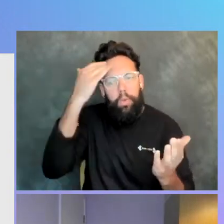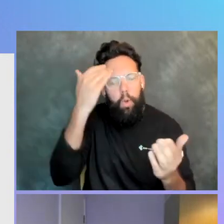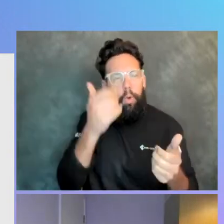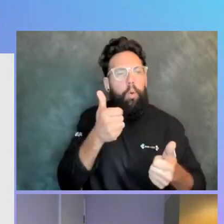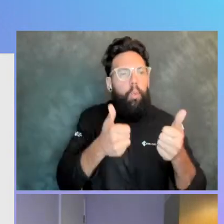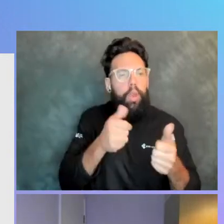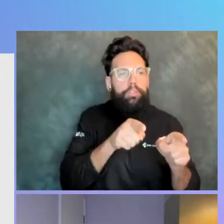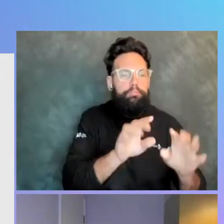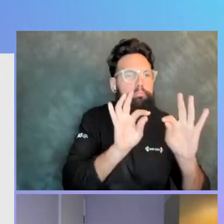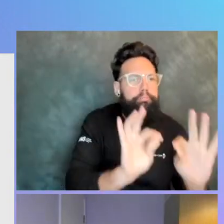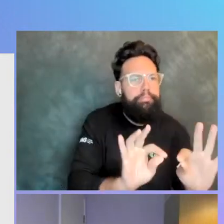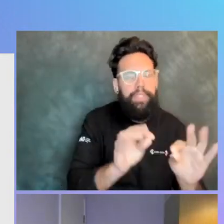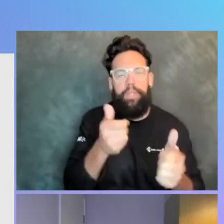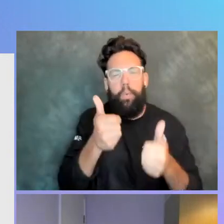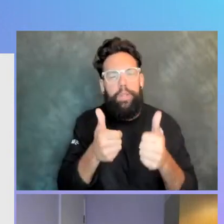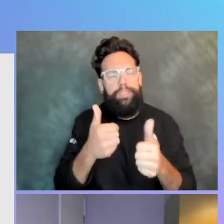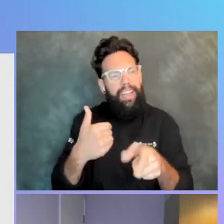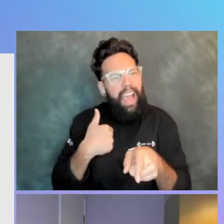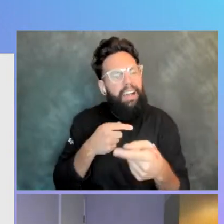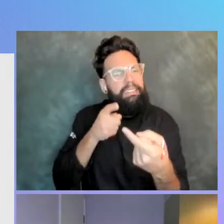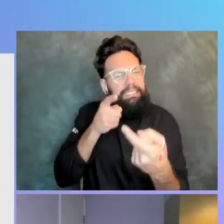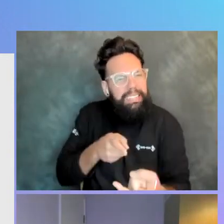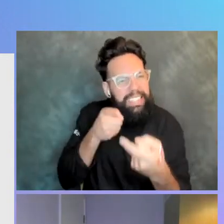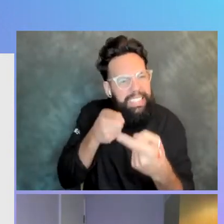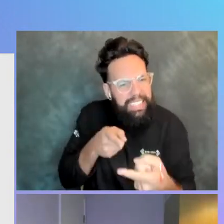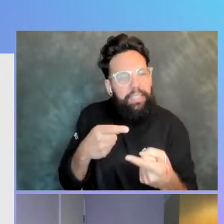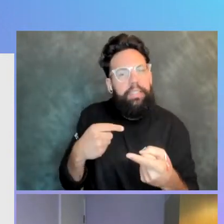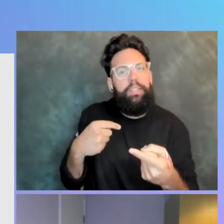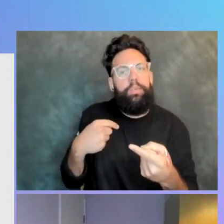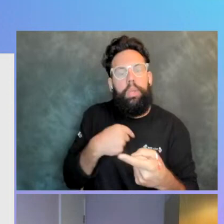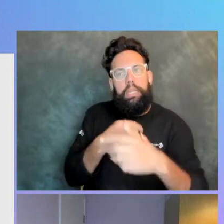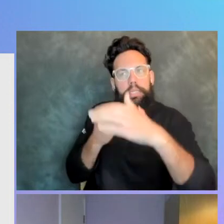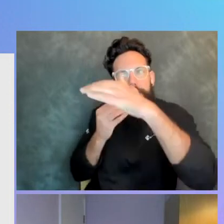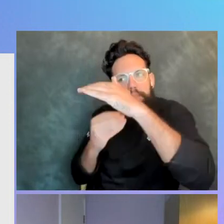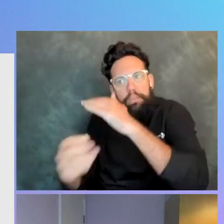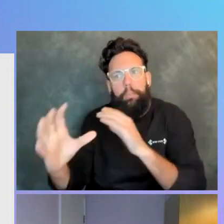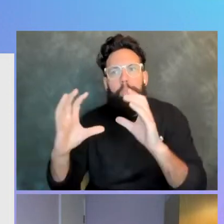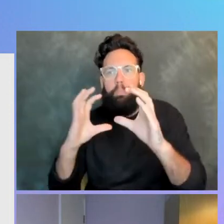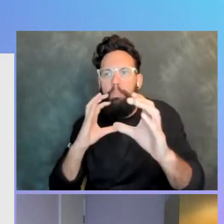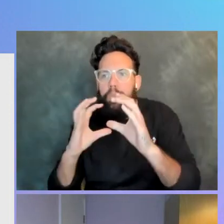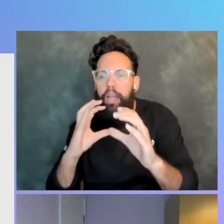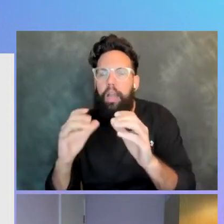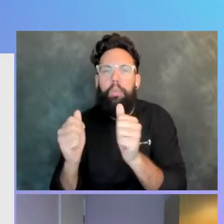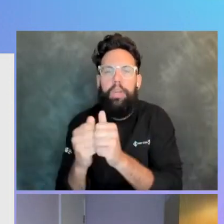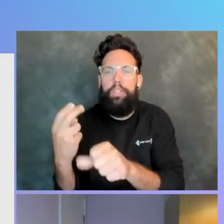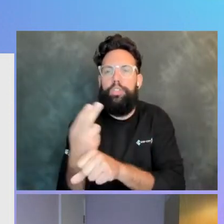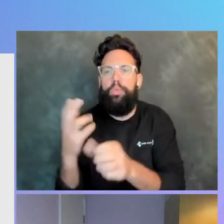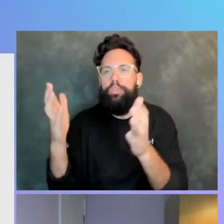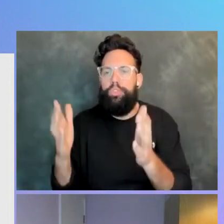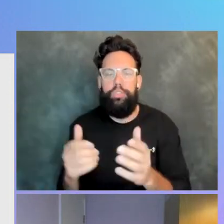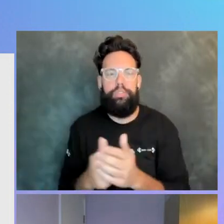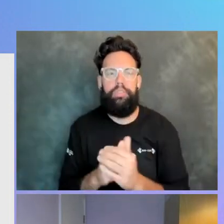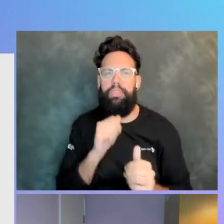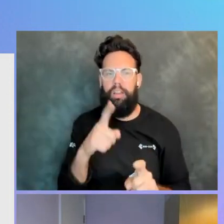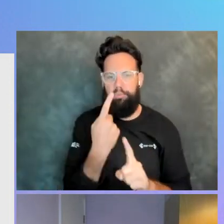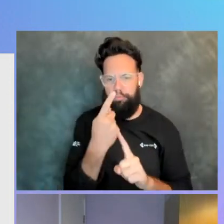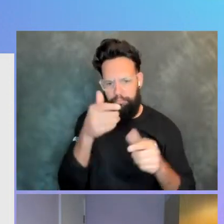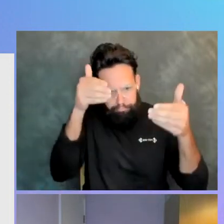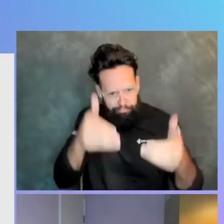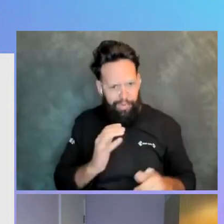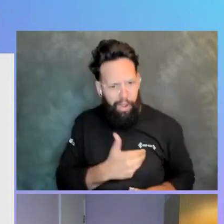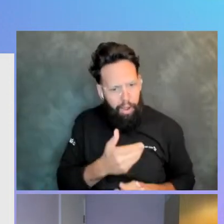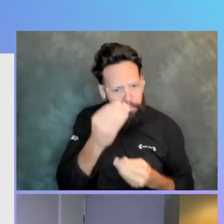to our participants. It shows that we recognize common access challenges beyond just the materials discussed in the session